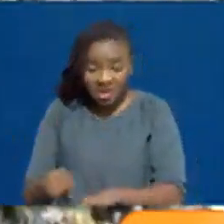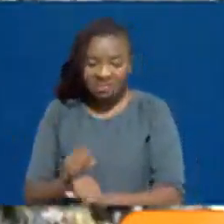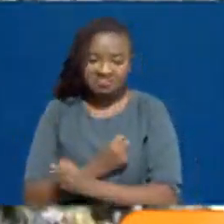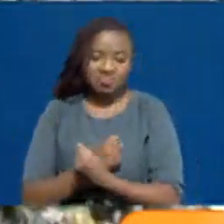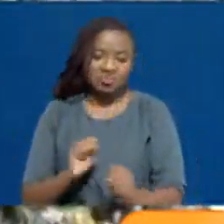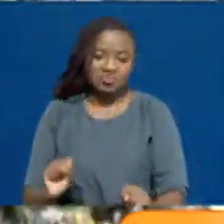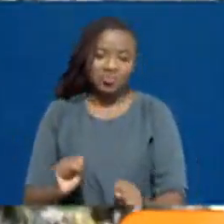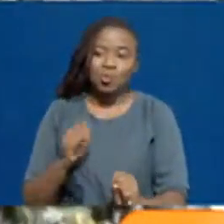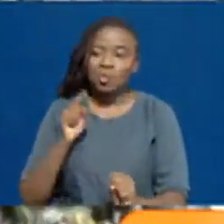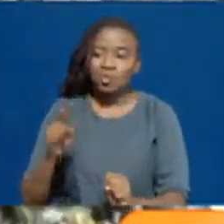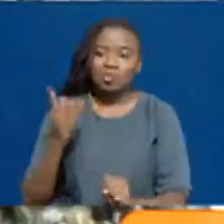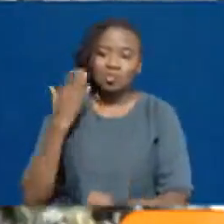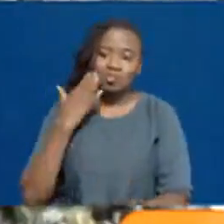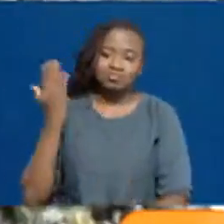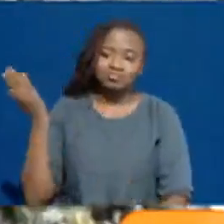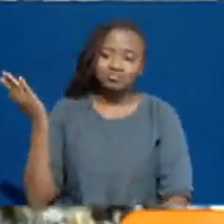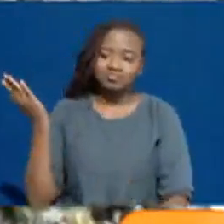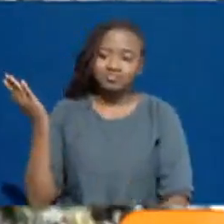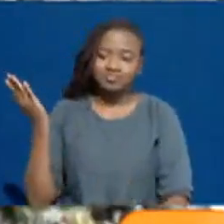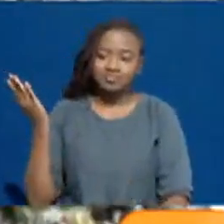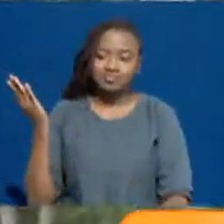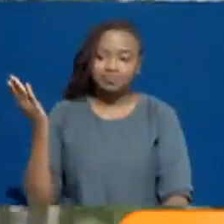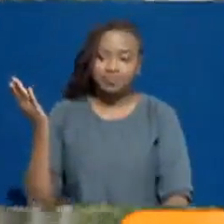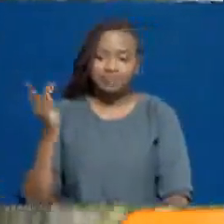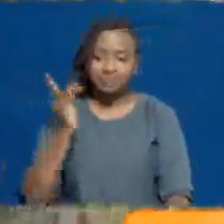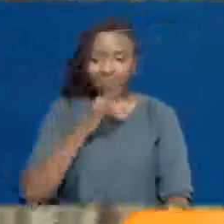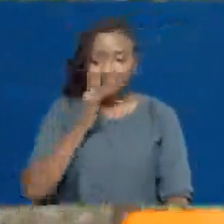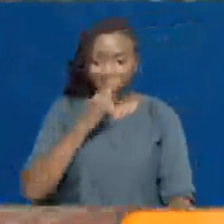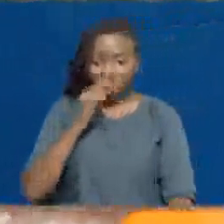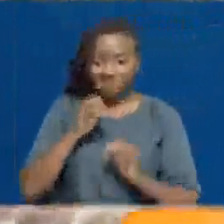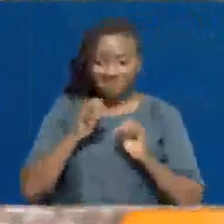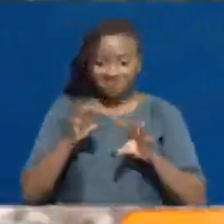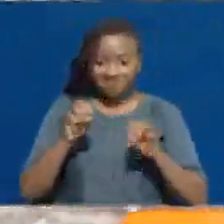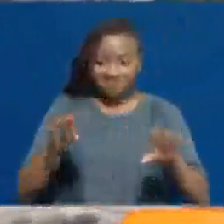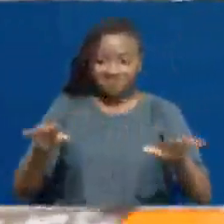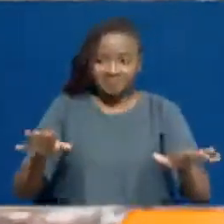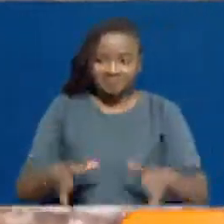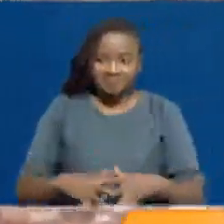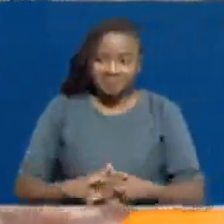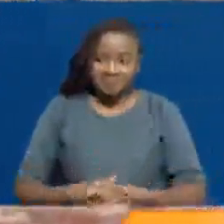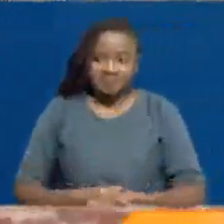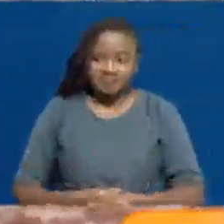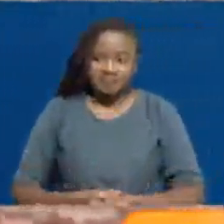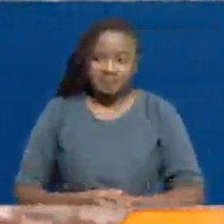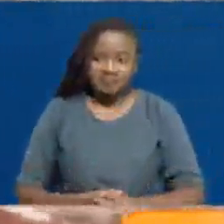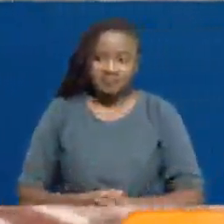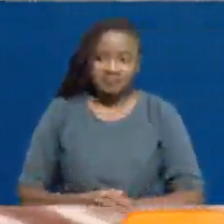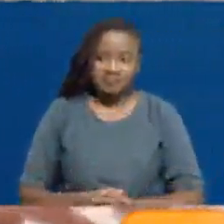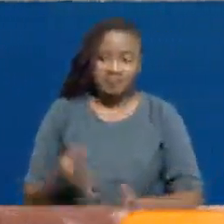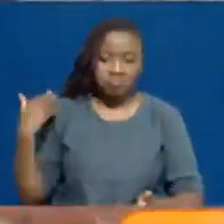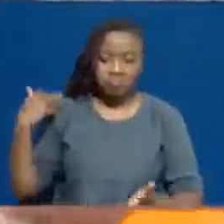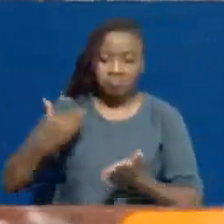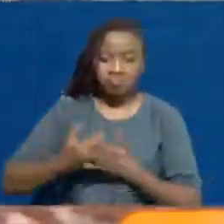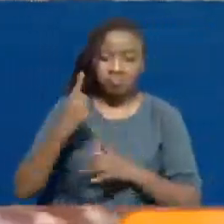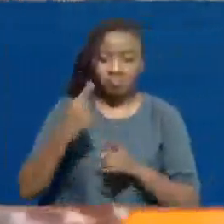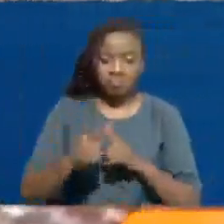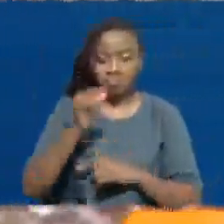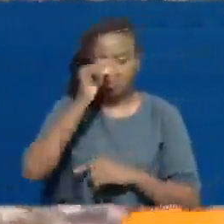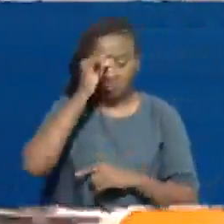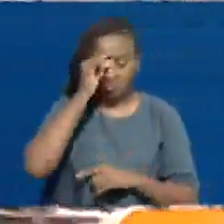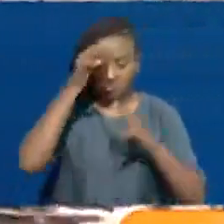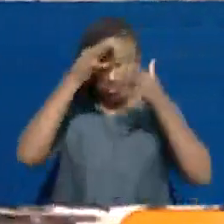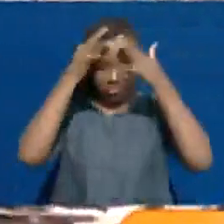has spiraled out of control, and plastic pollution in Kenya has become a menace in the last 1 year, prompting the government to